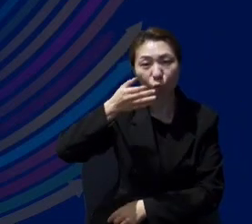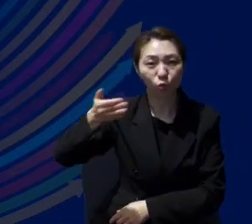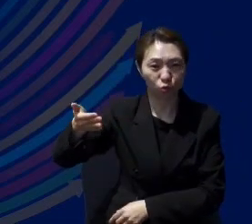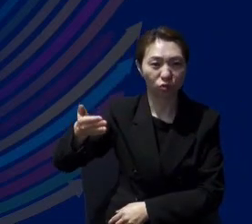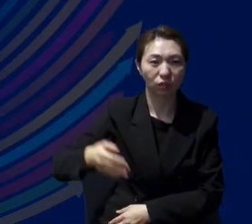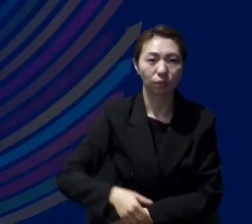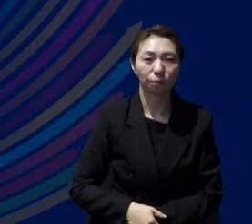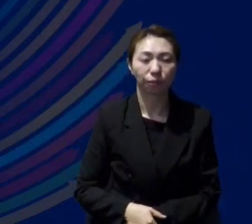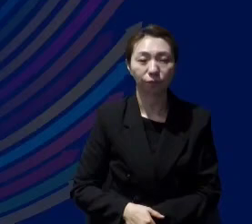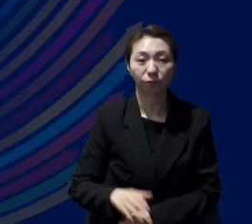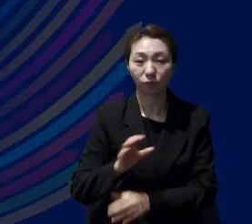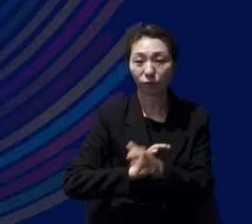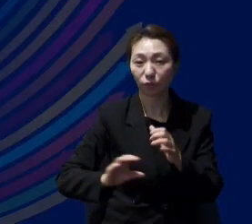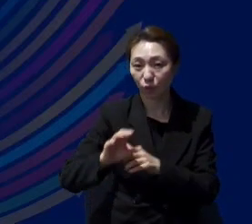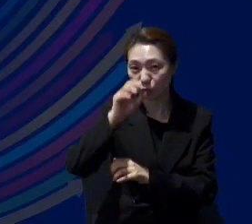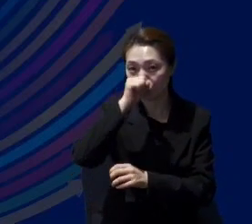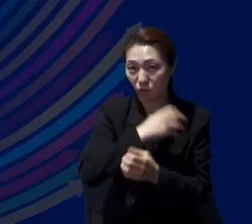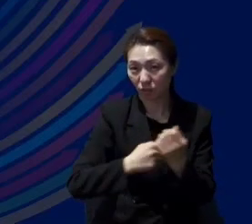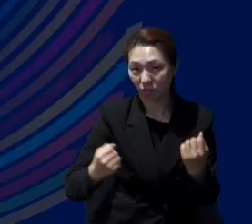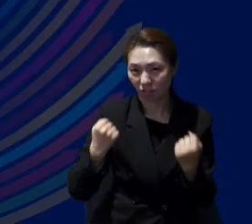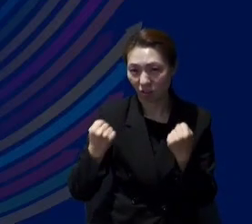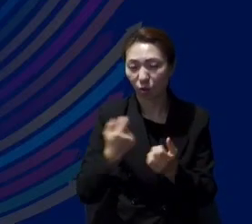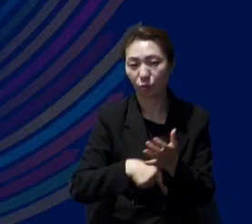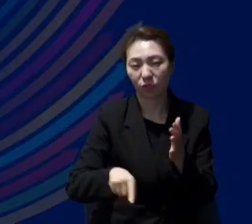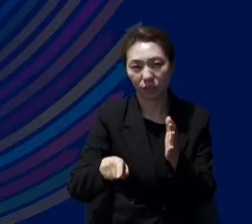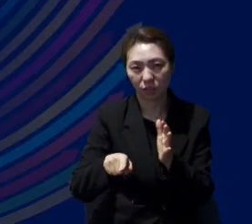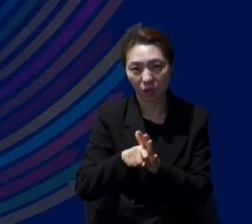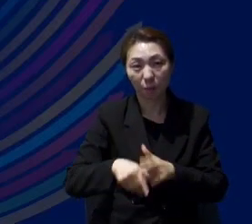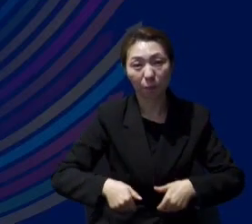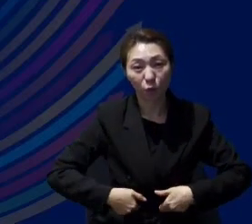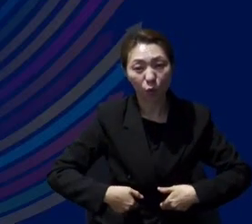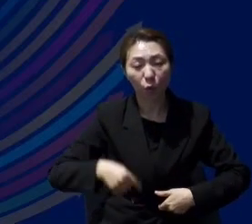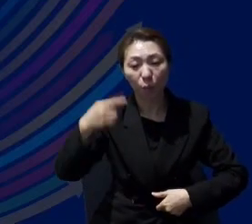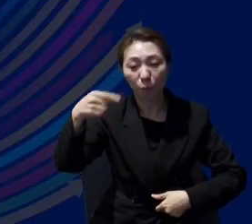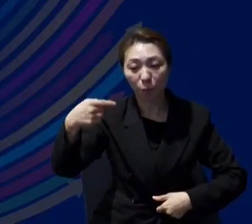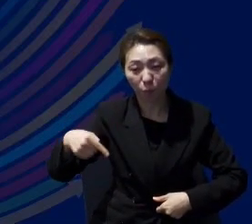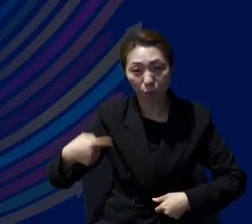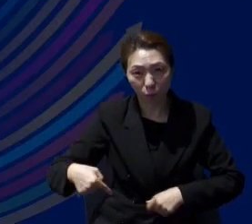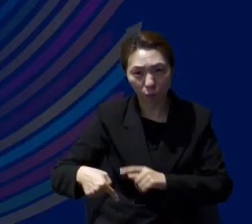the prevention and promotion and environmental and social and behavioral